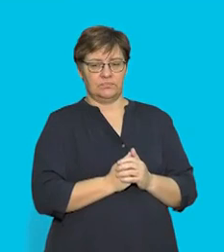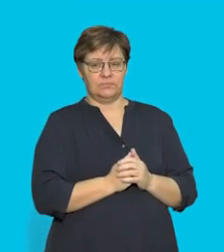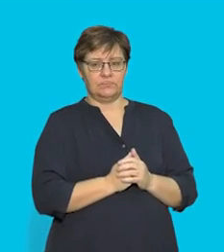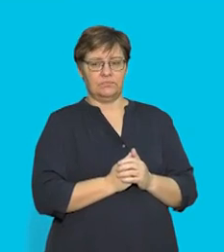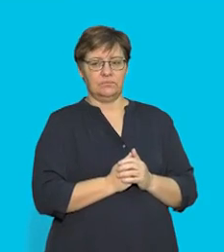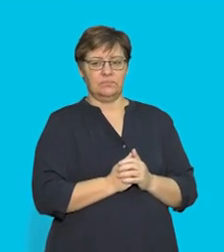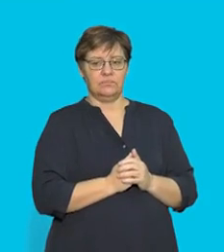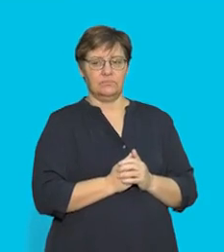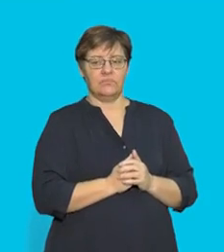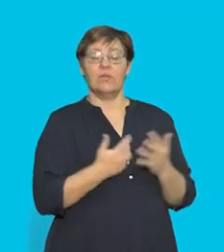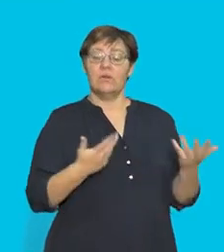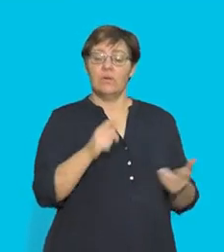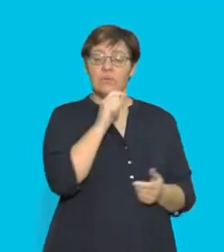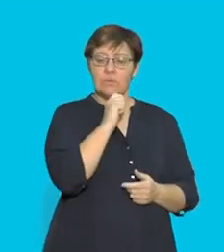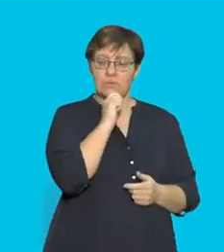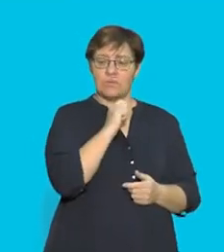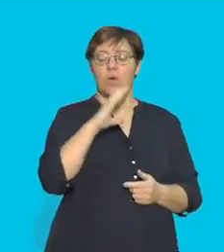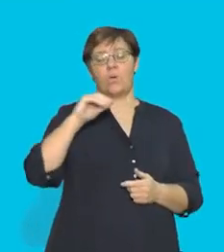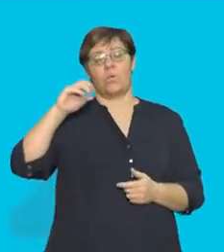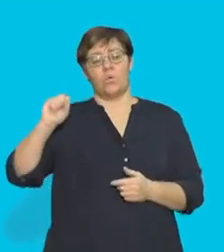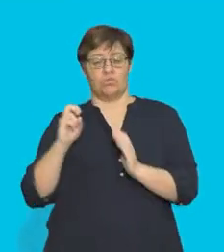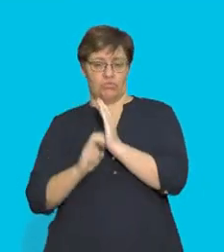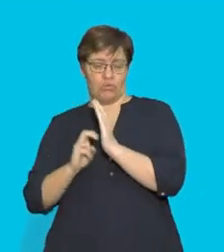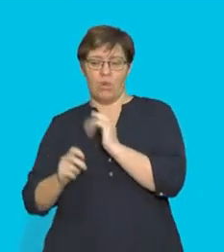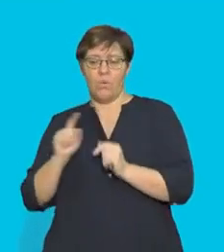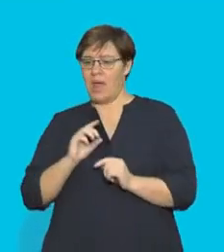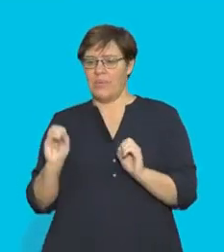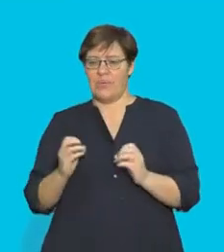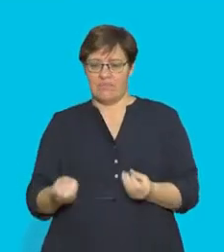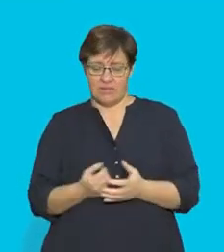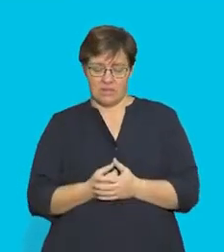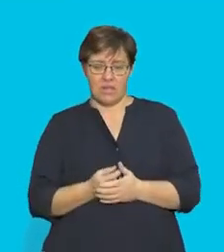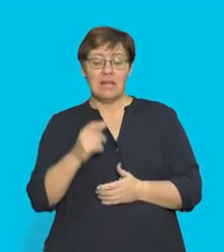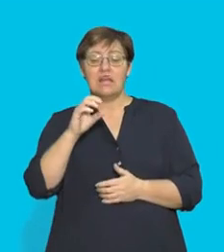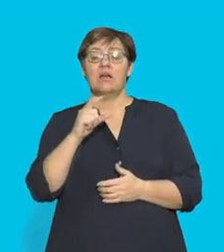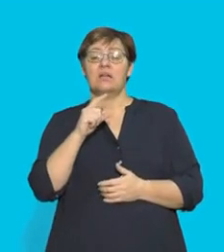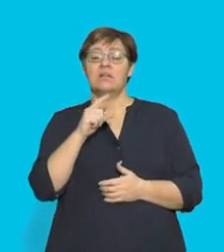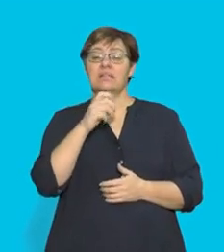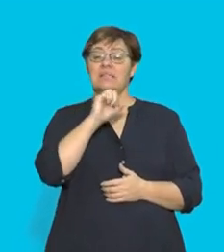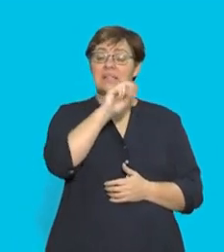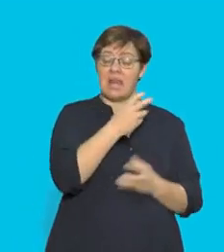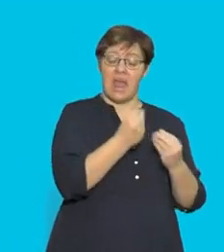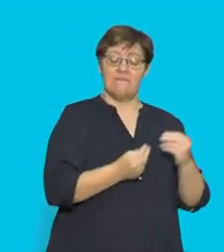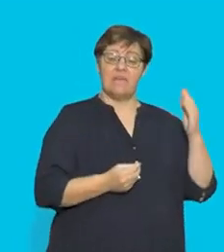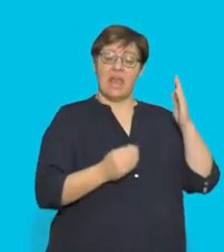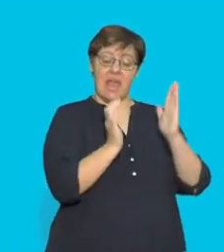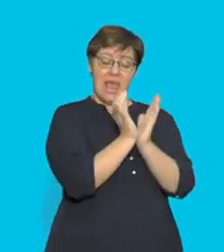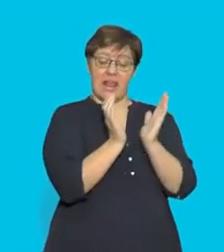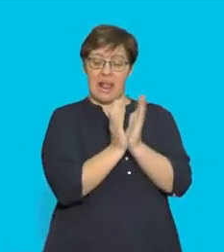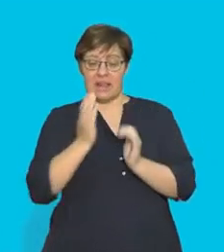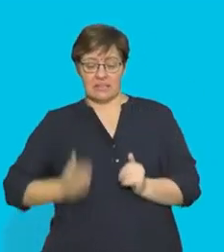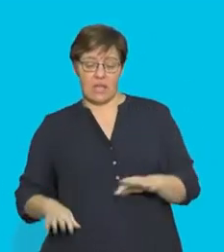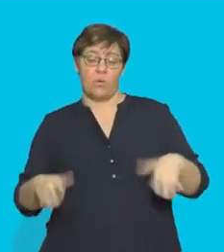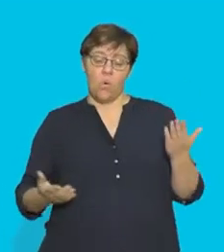matching pair of an angle and its side, then we've got to use cos rule. And remember again, sine rule is used when we have angle, angle,